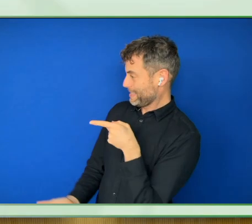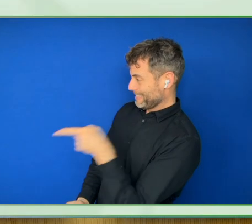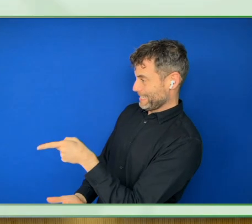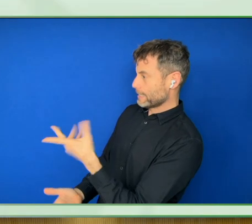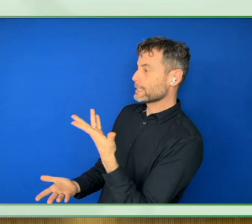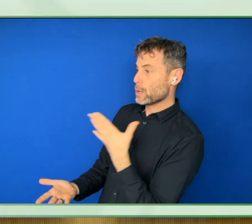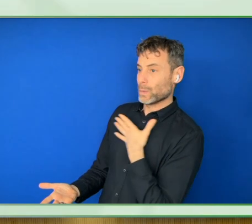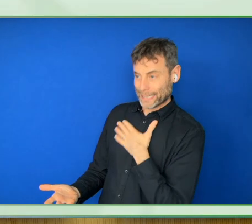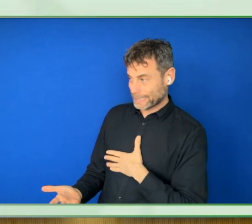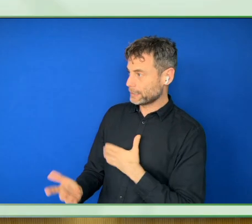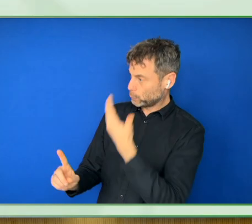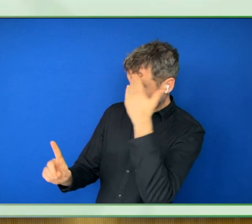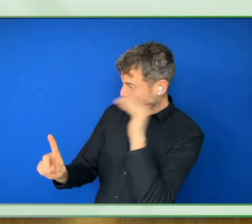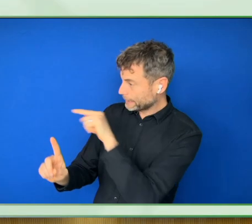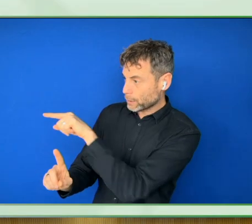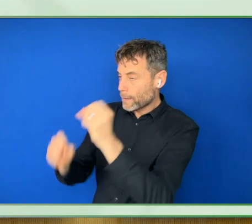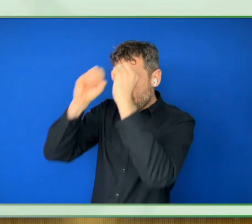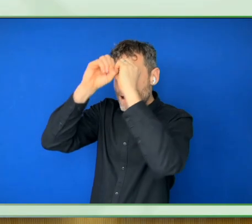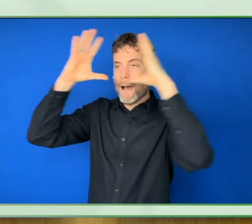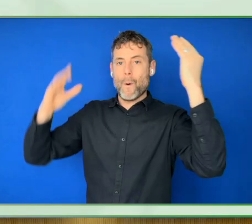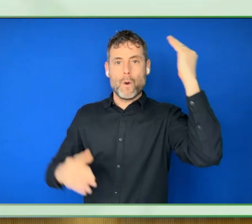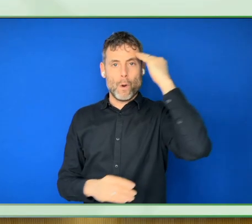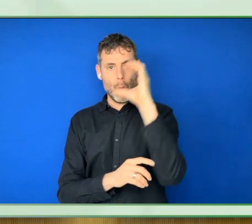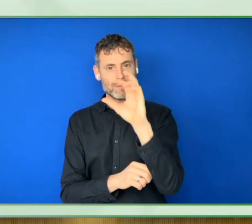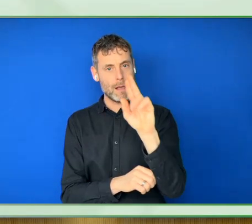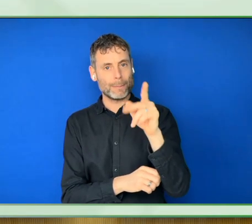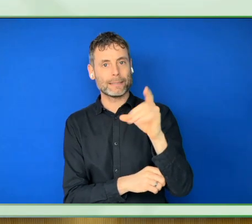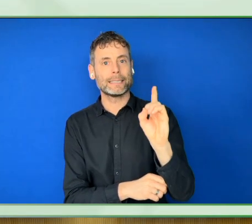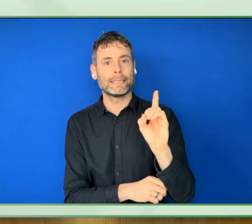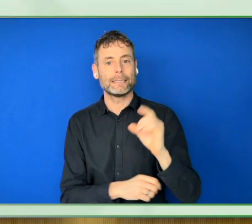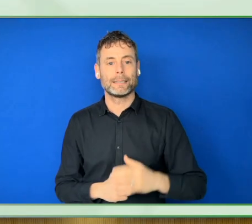messaging. And something more in here is that